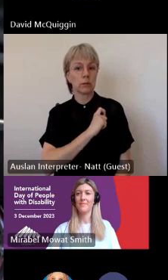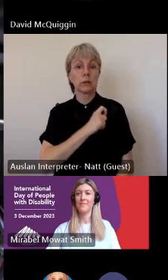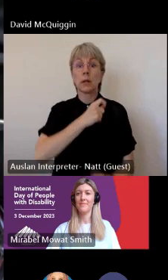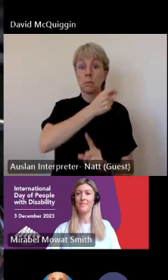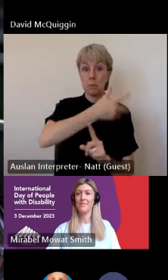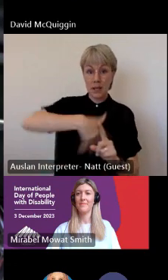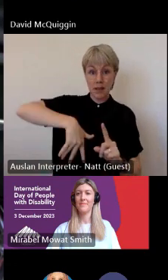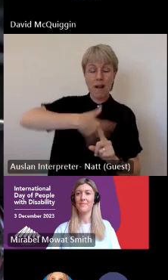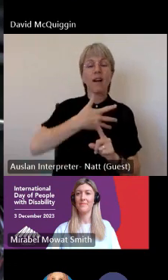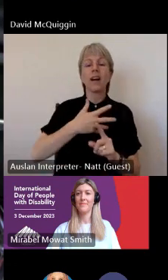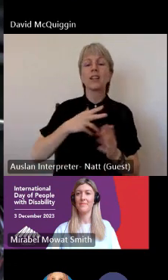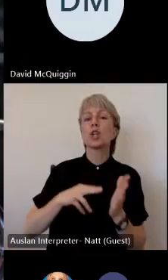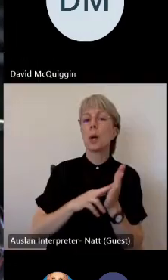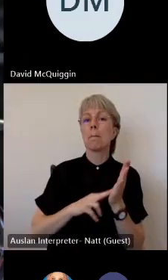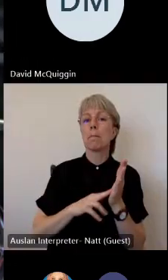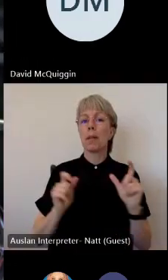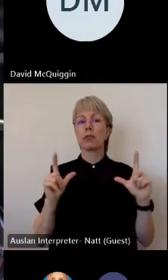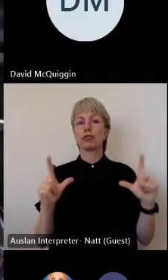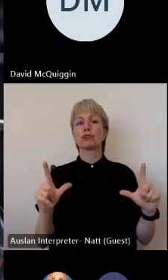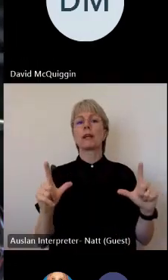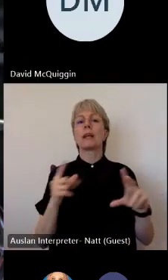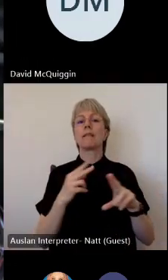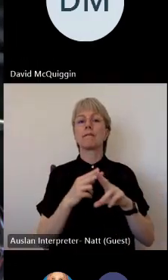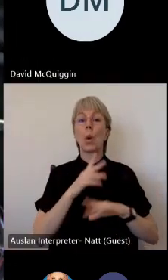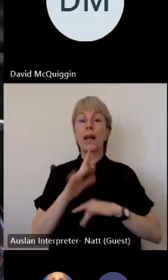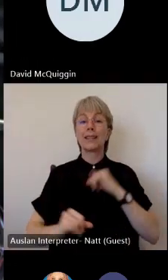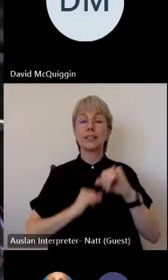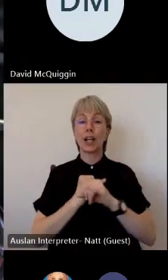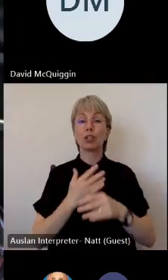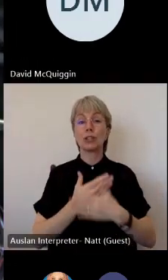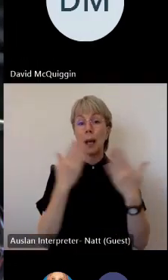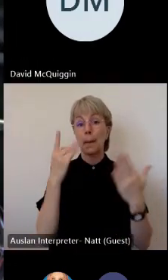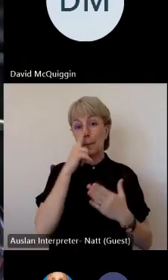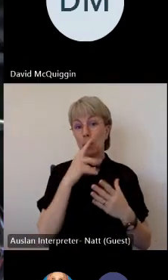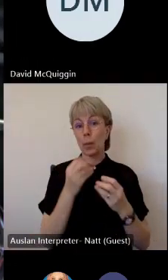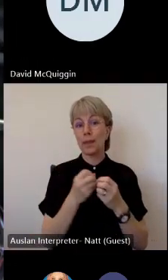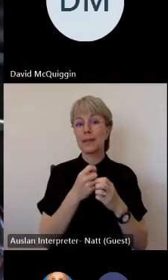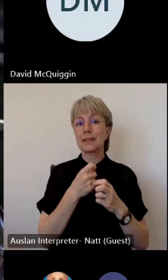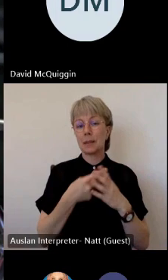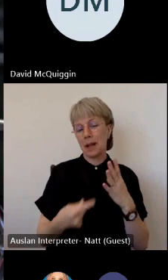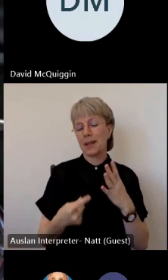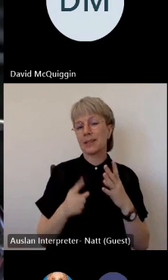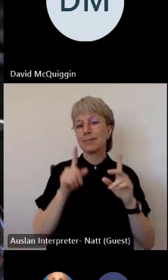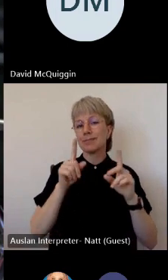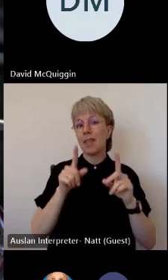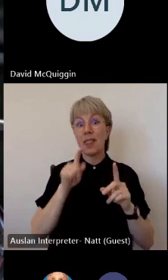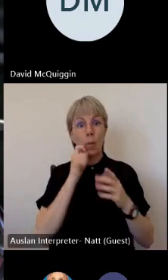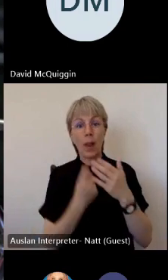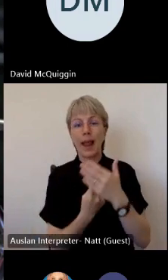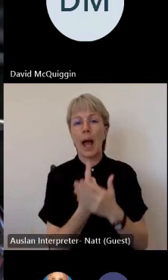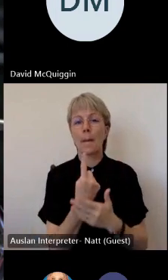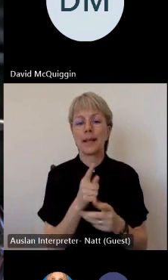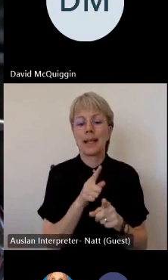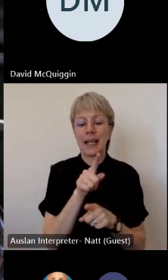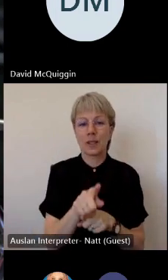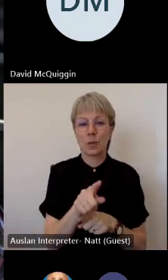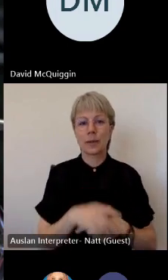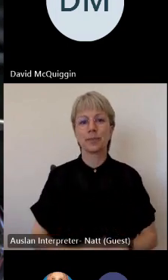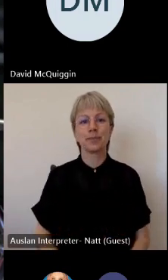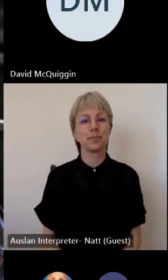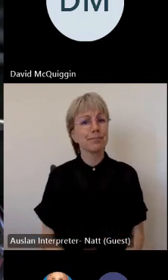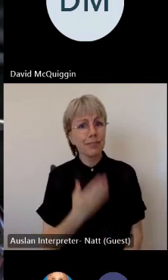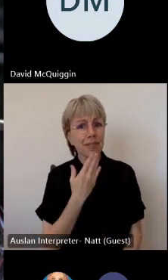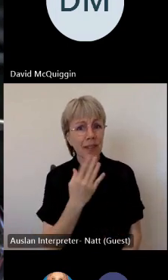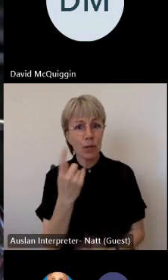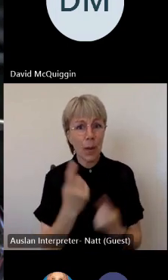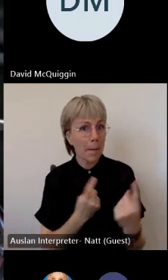the International Day of People with Disability, which is coming up next week. Thank you all for attending today. It's